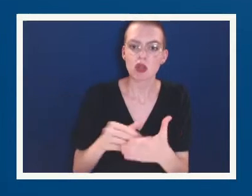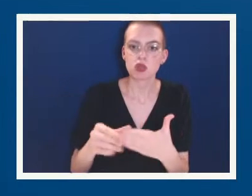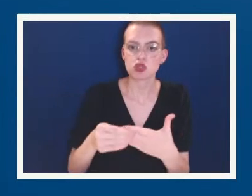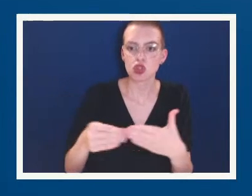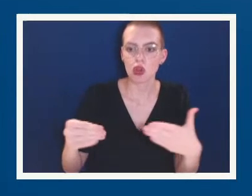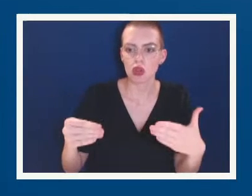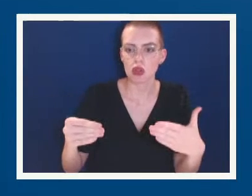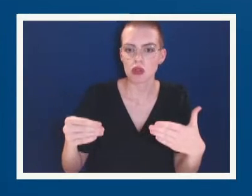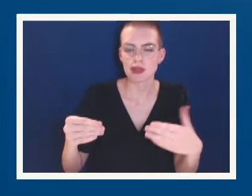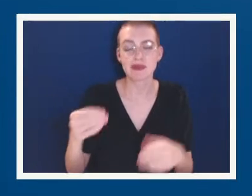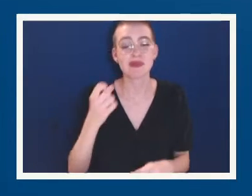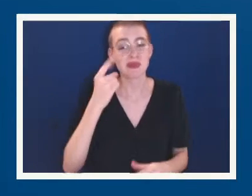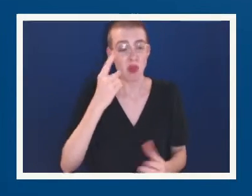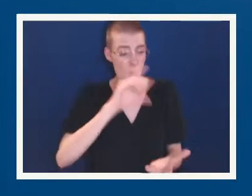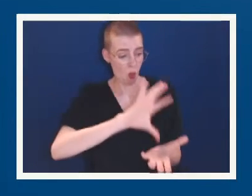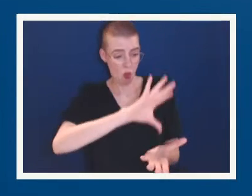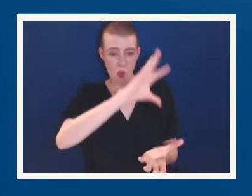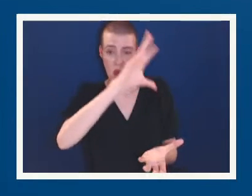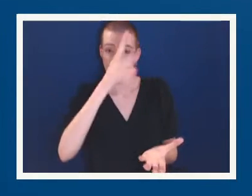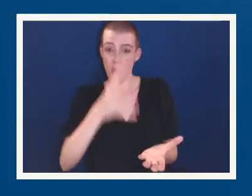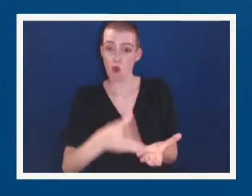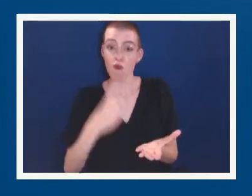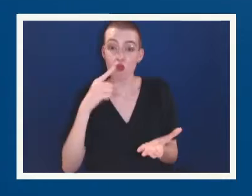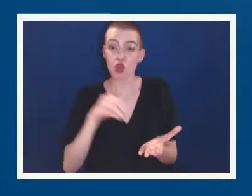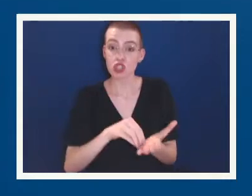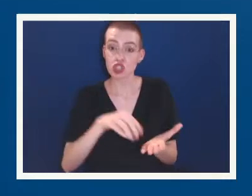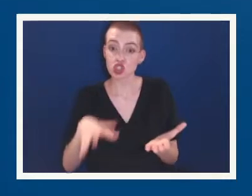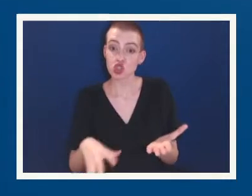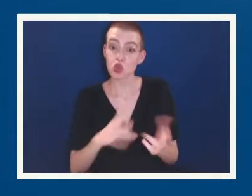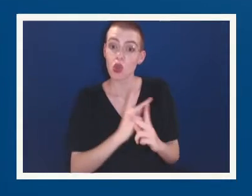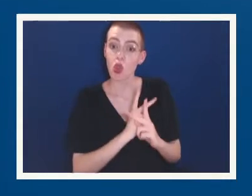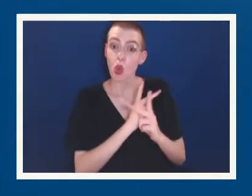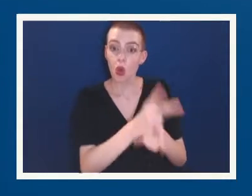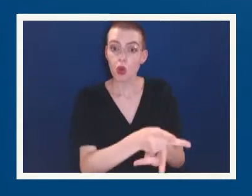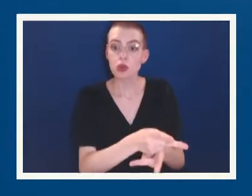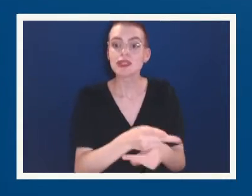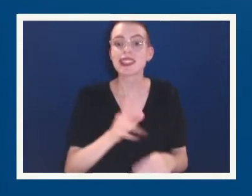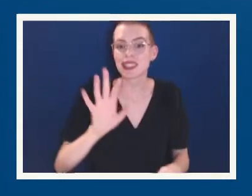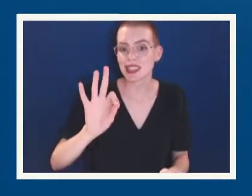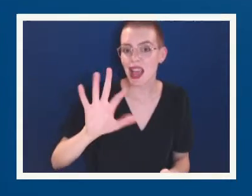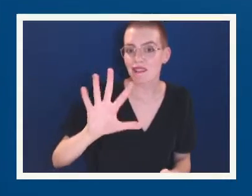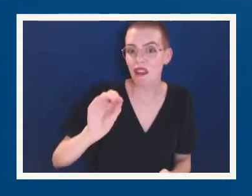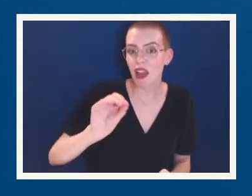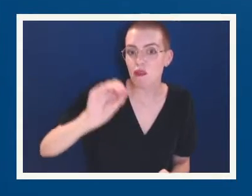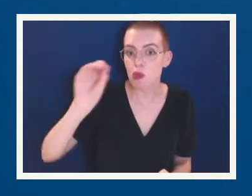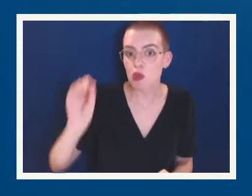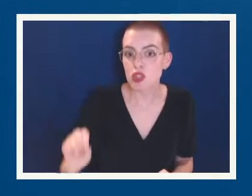that money goes to people earning less than $75,000 a year. And look,